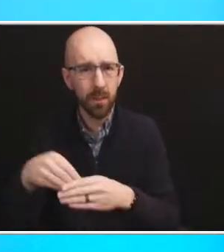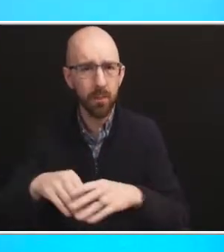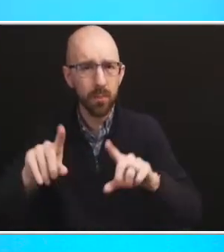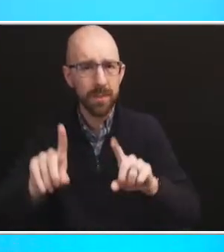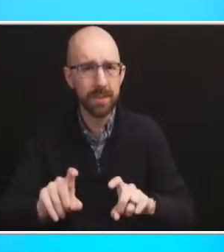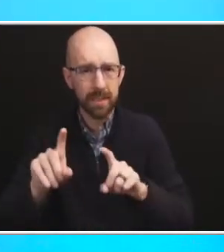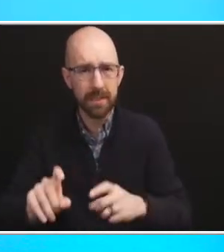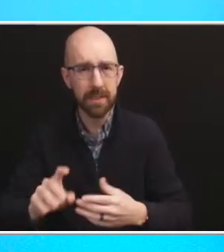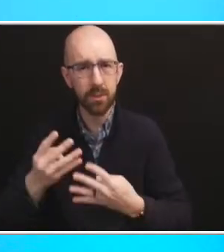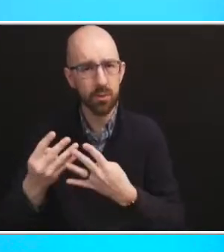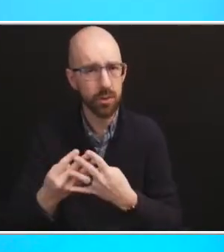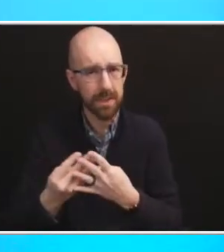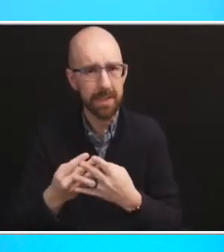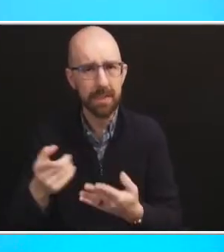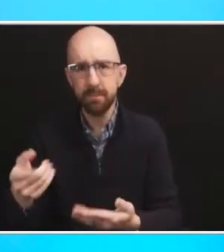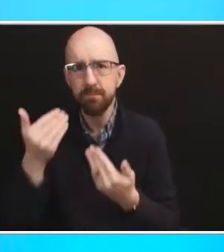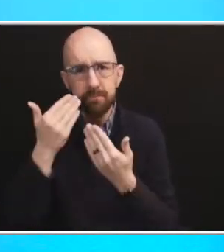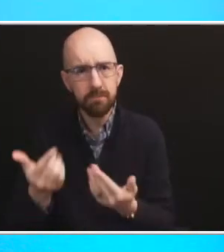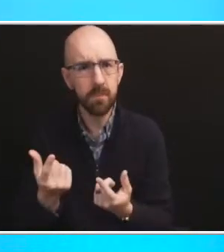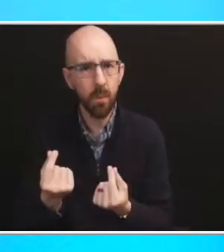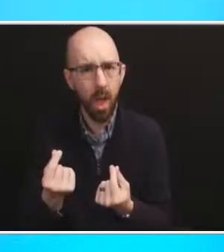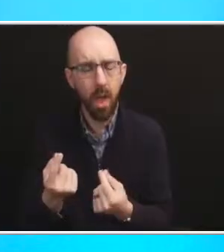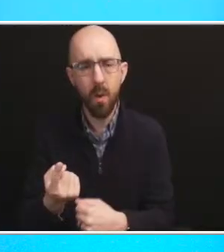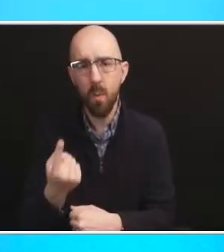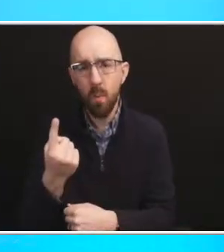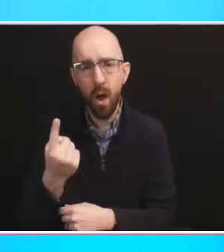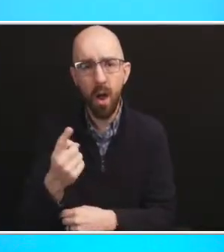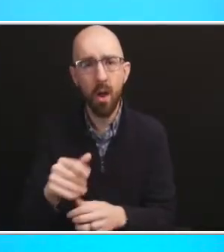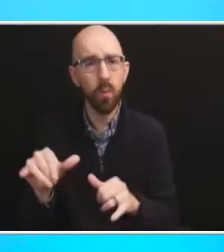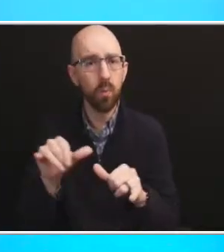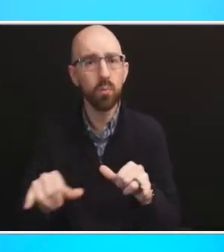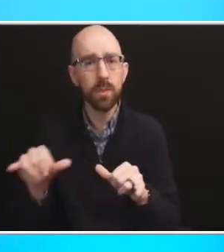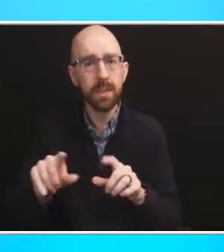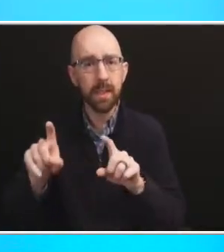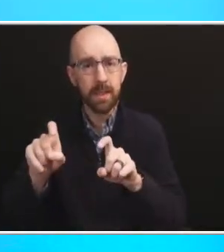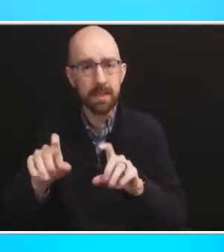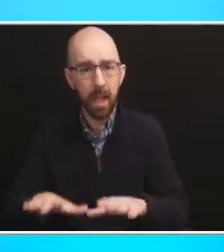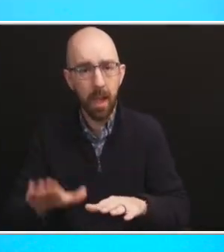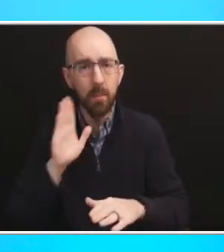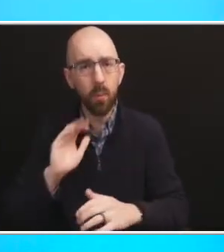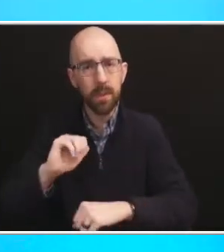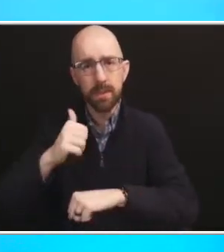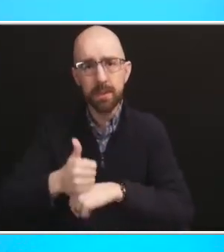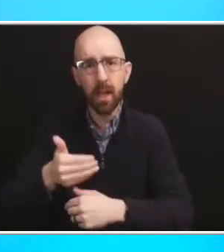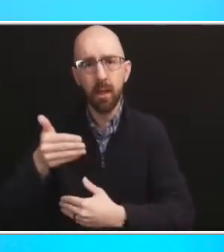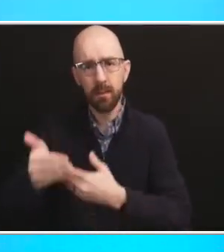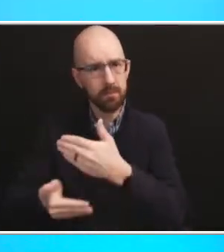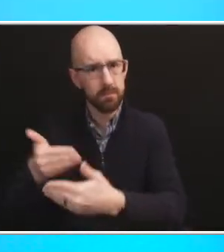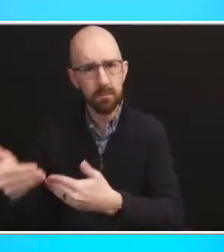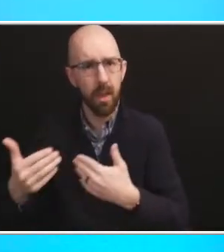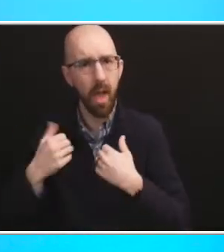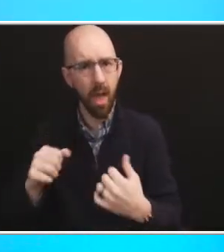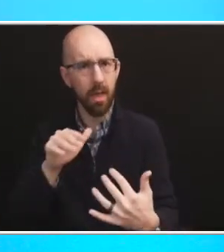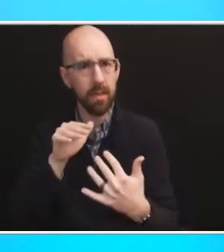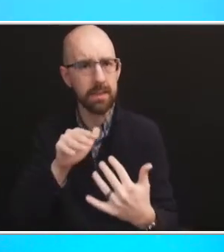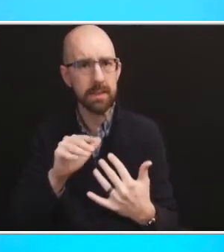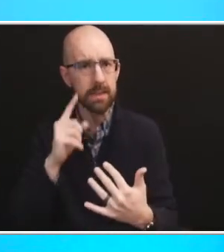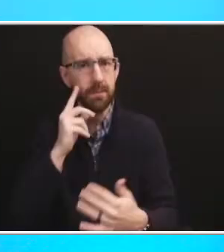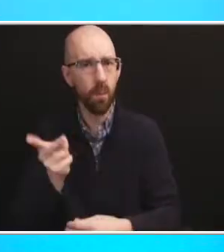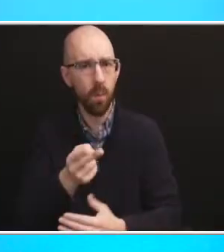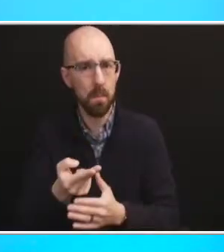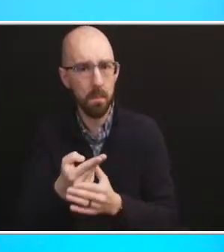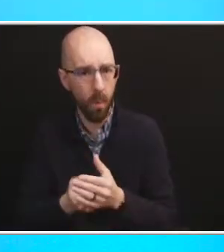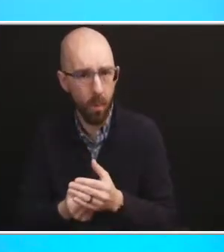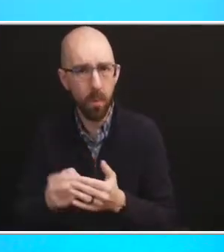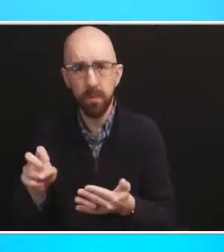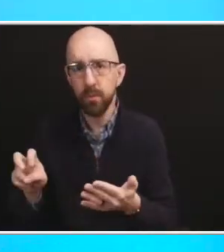What they did not know was that one routine exam would set in motion a serious health battle for both of them, and a journey